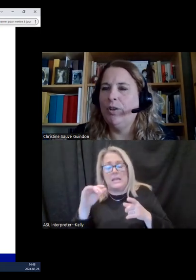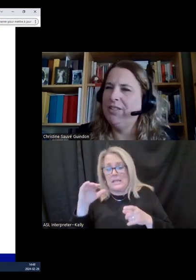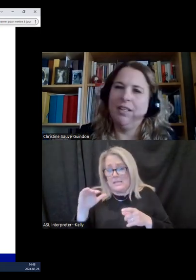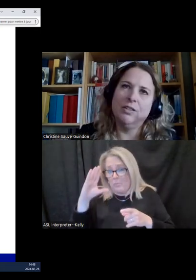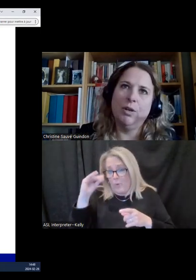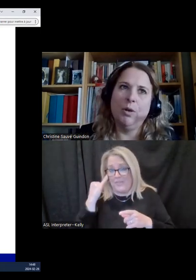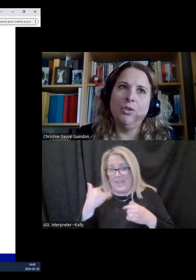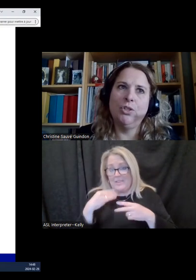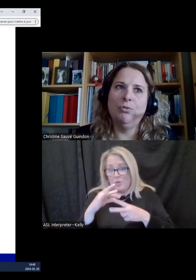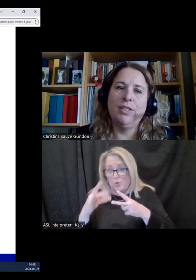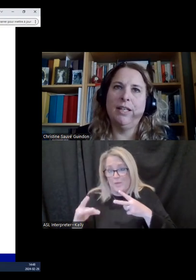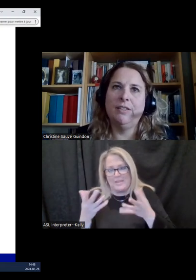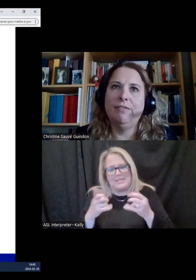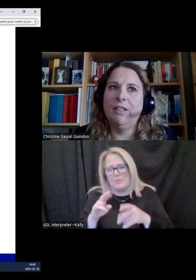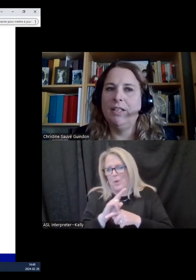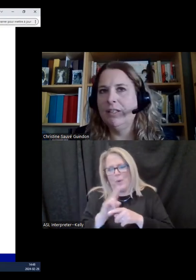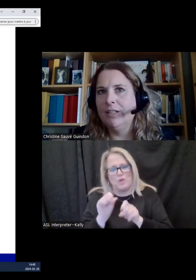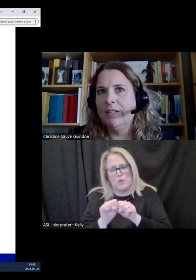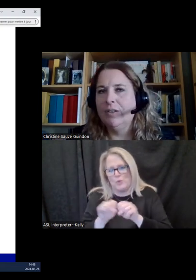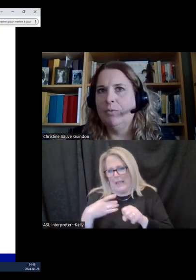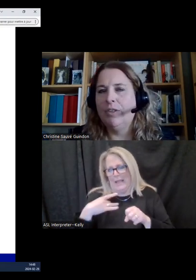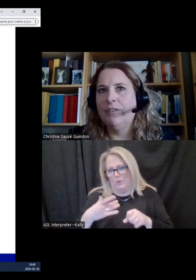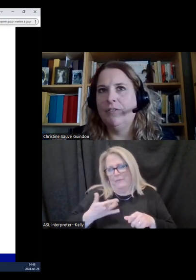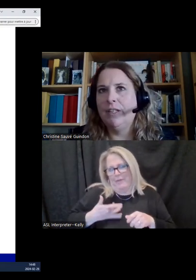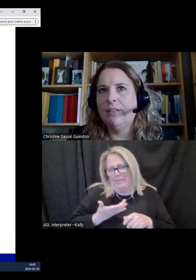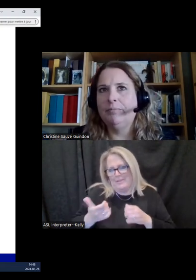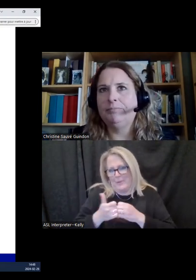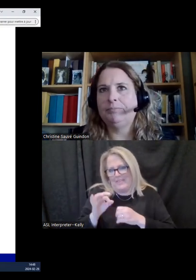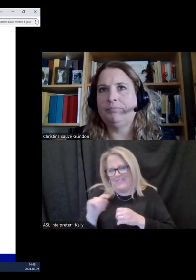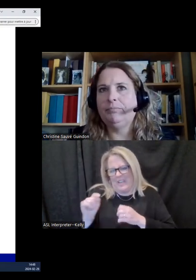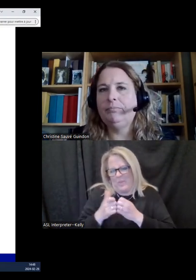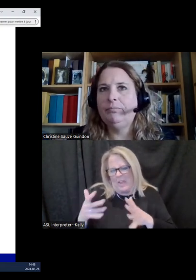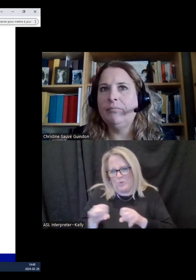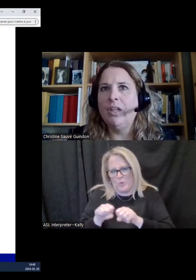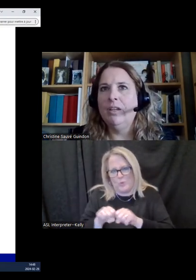the choice, he doesn't want to wear shoes. He likes feeling with his feet.